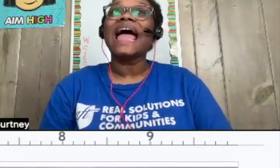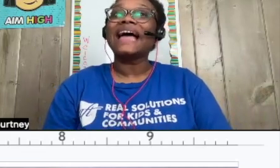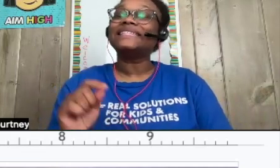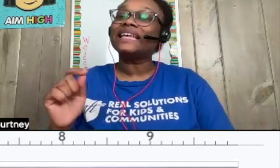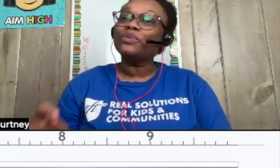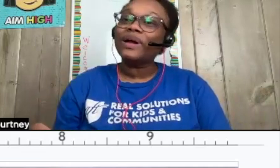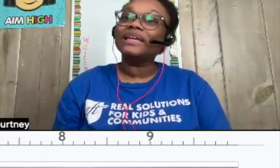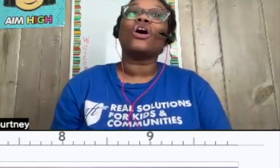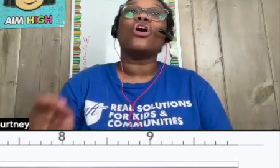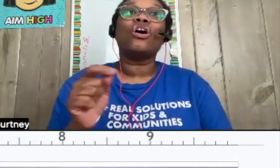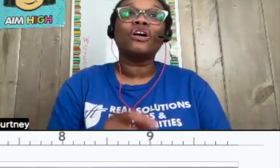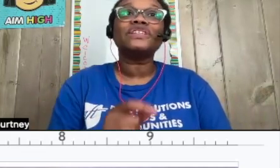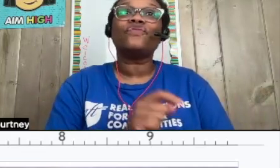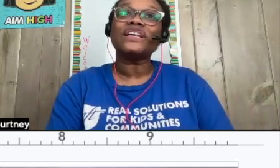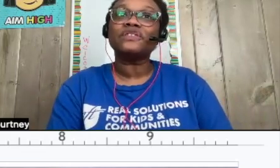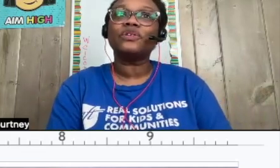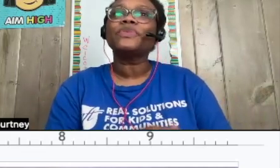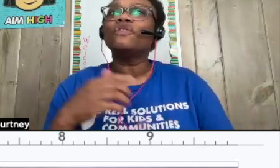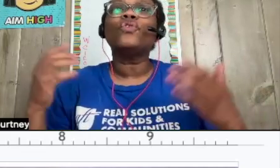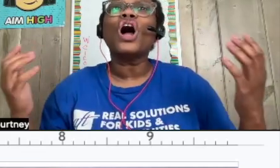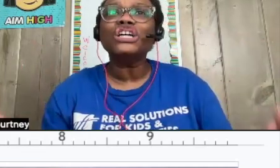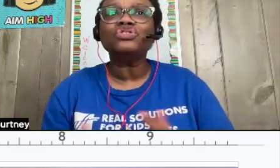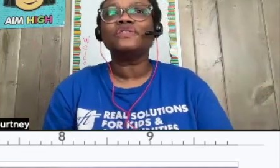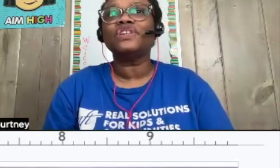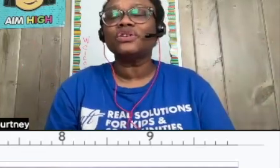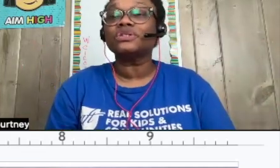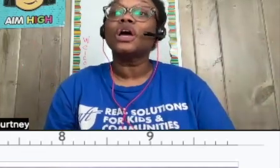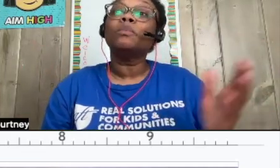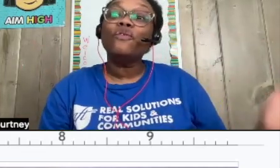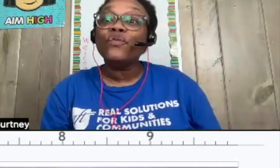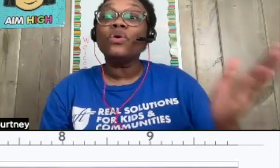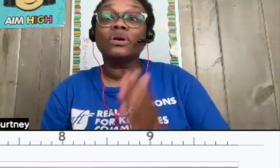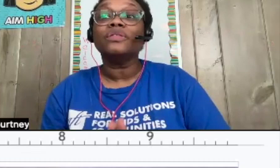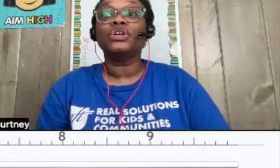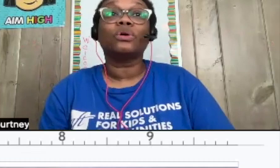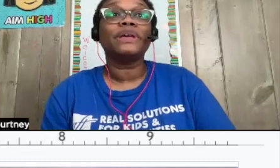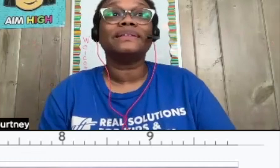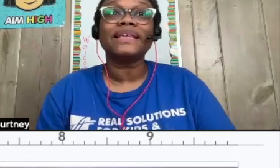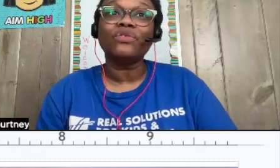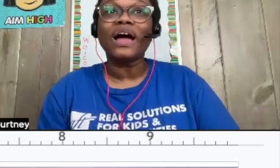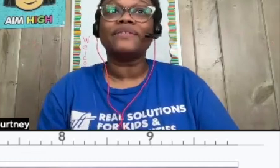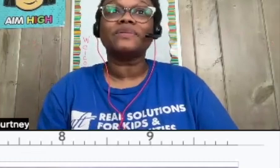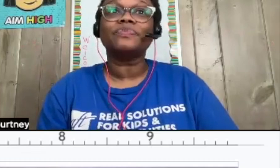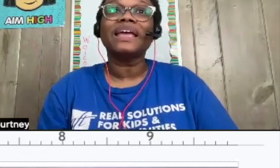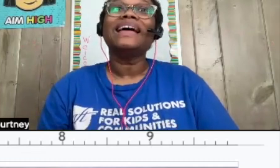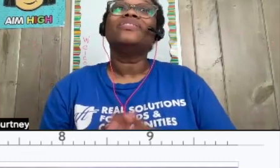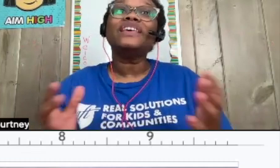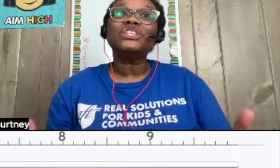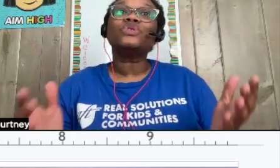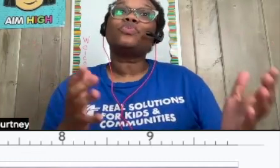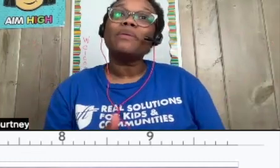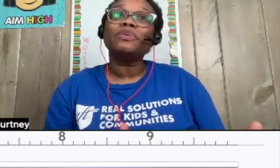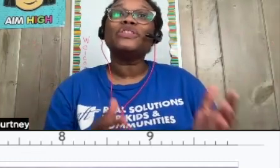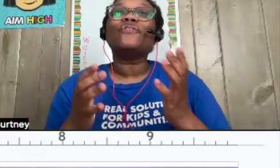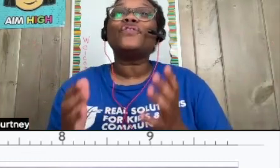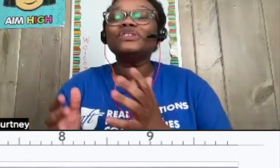Indians had celebrated a harvest festival for hundreds of years before the Europeans had arrived. This